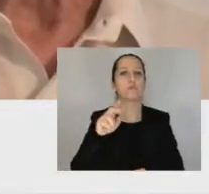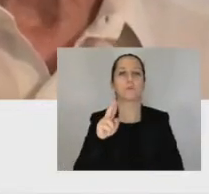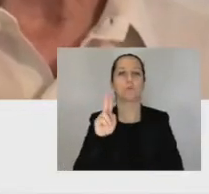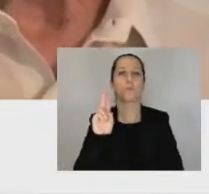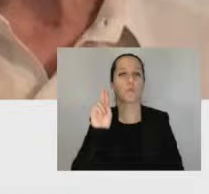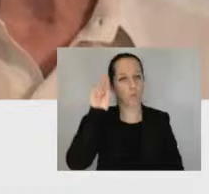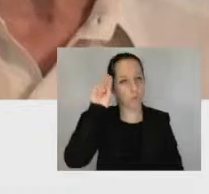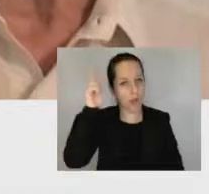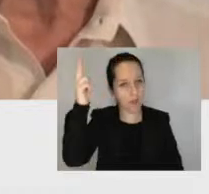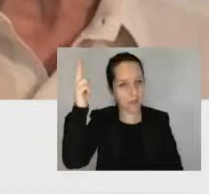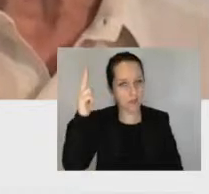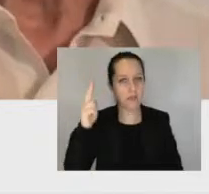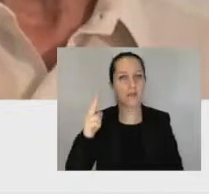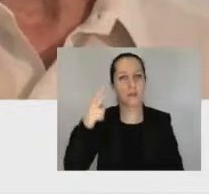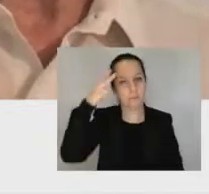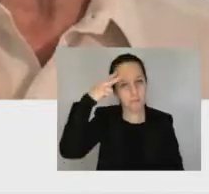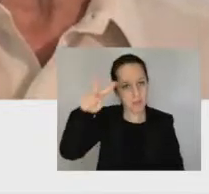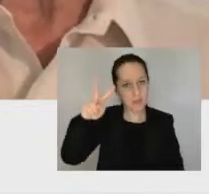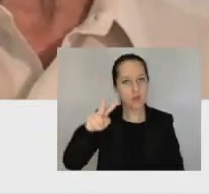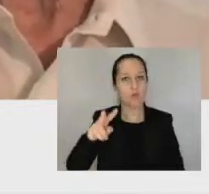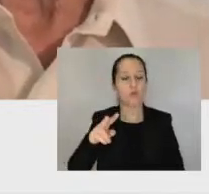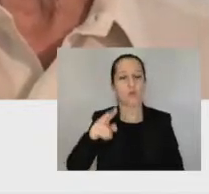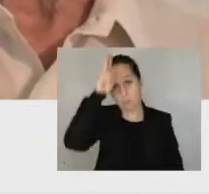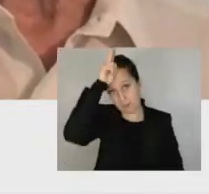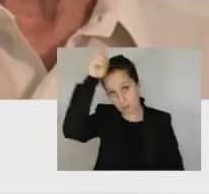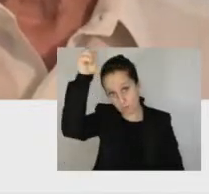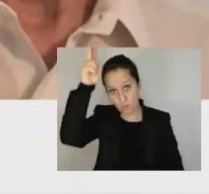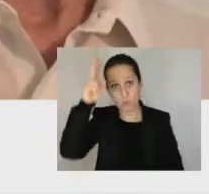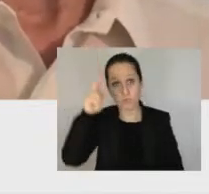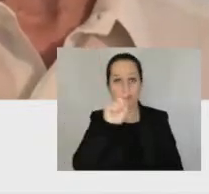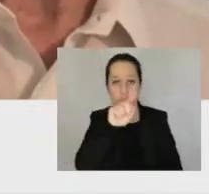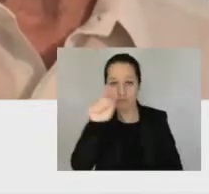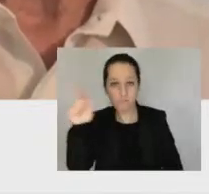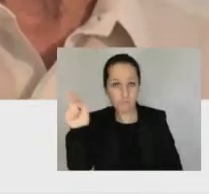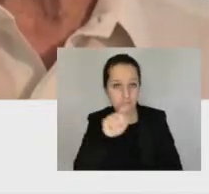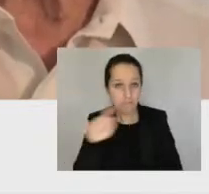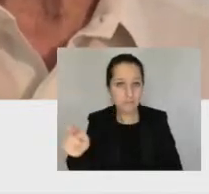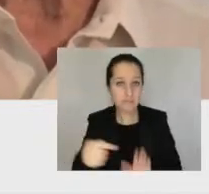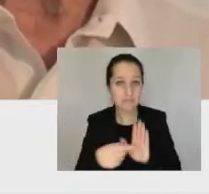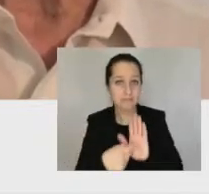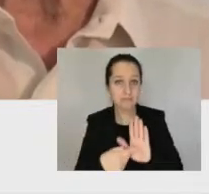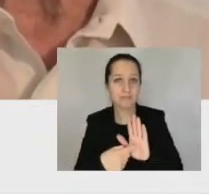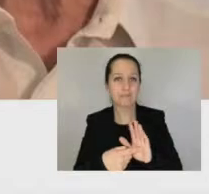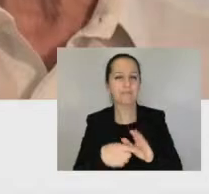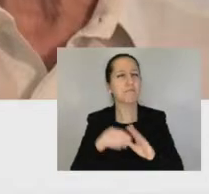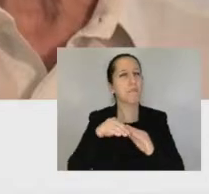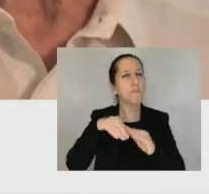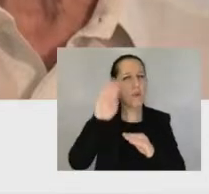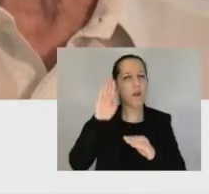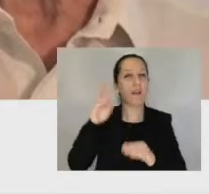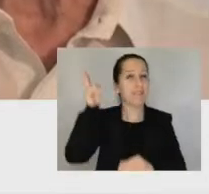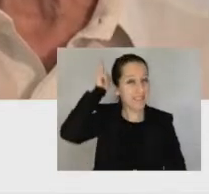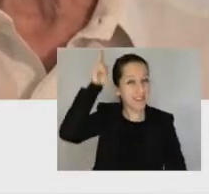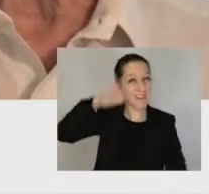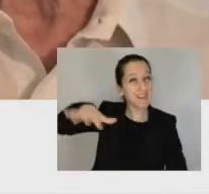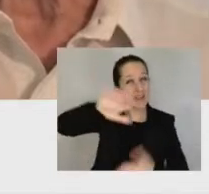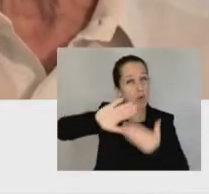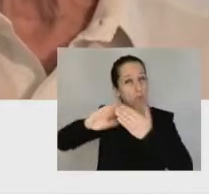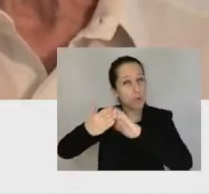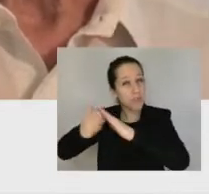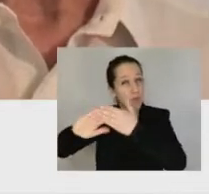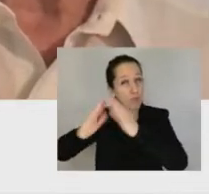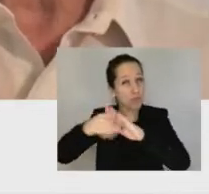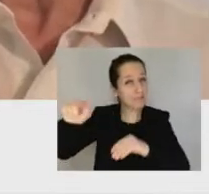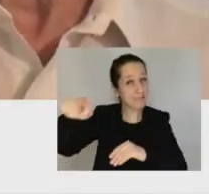so. But in most countries, indigenous people have lower completion rates for secondary